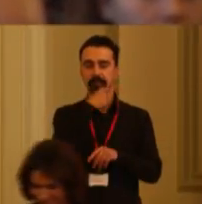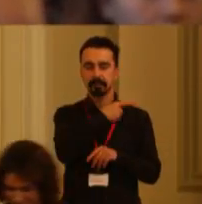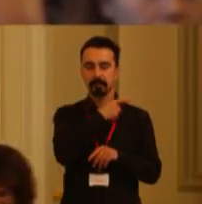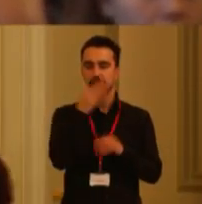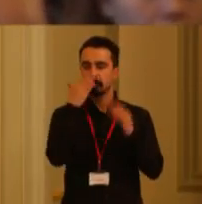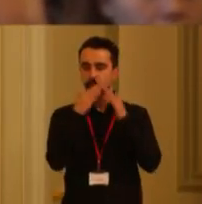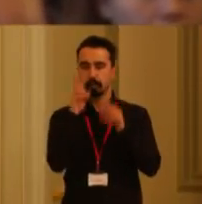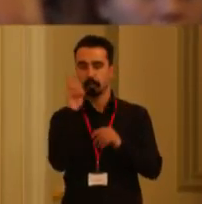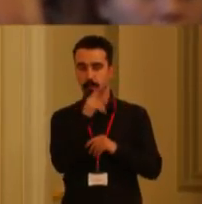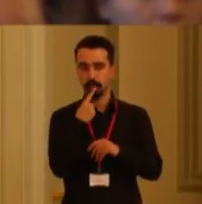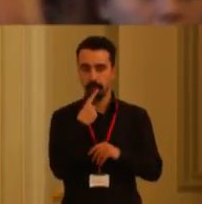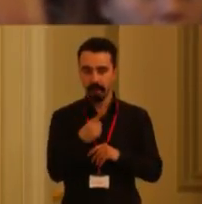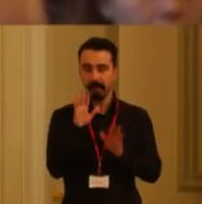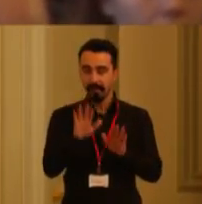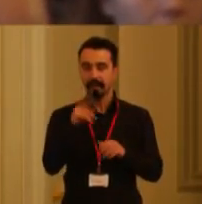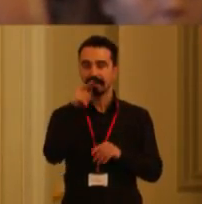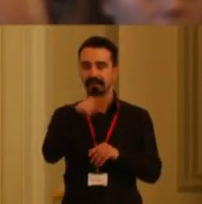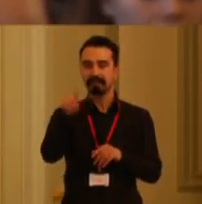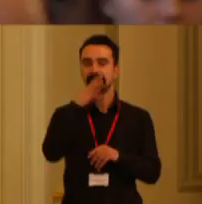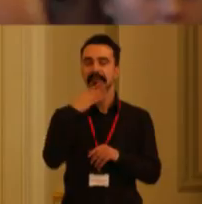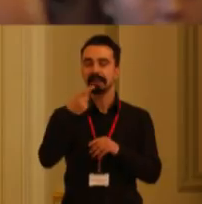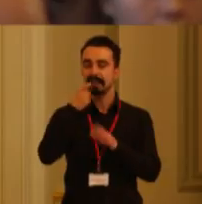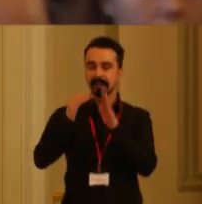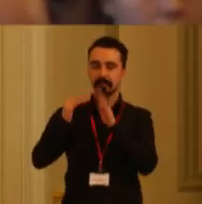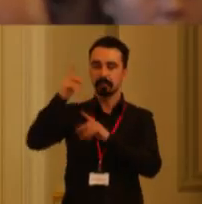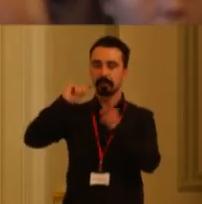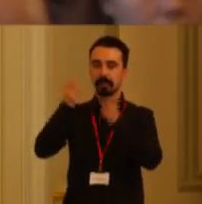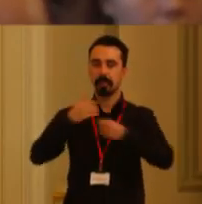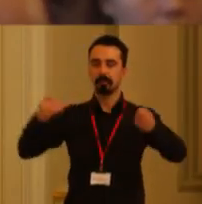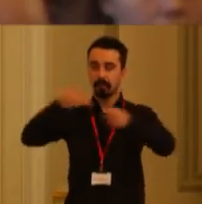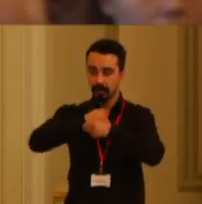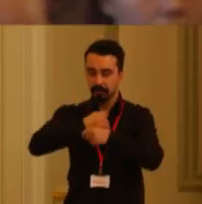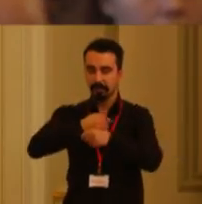said, Mehmet Ali, that youngsters comply, although they're unwilling